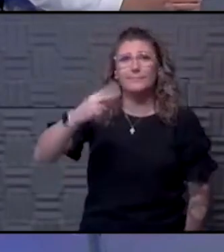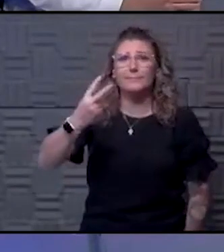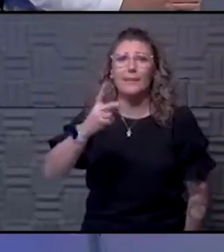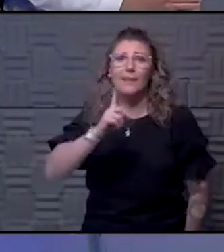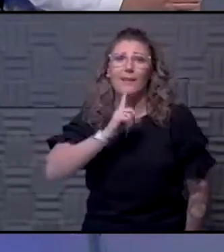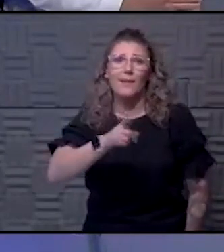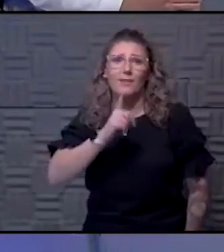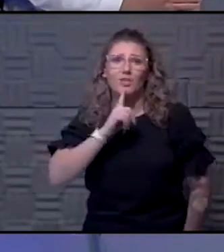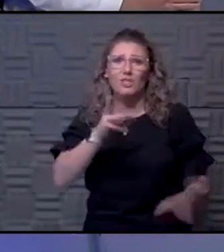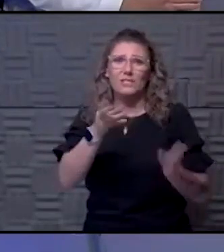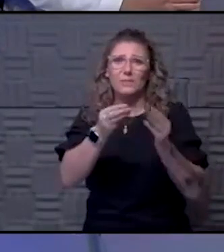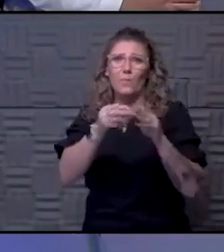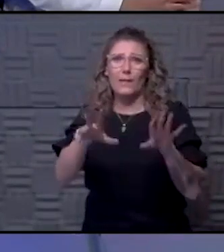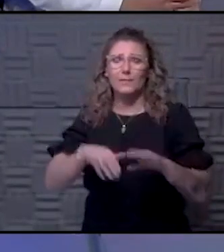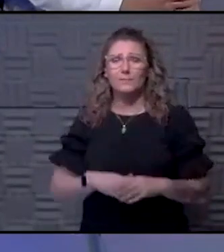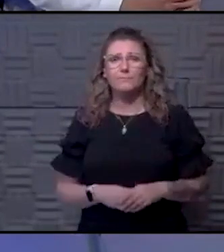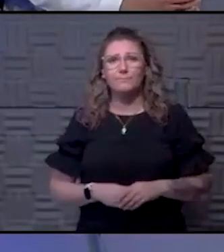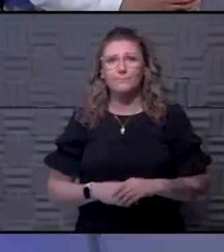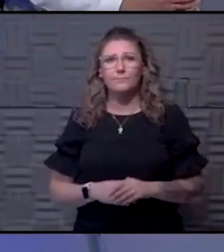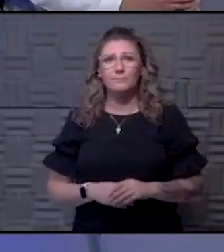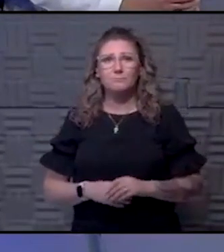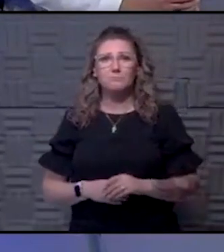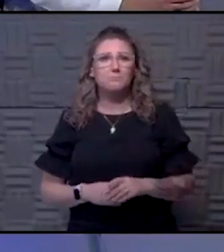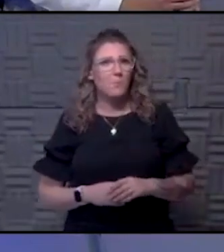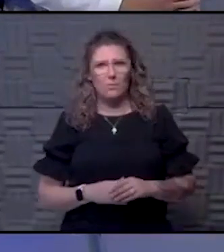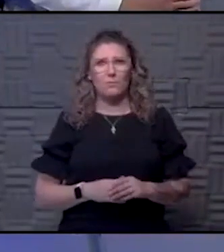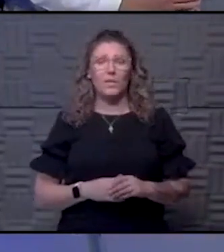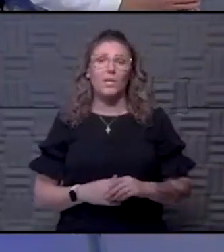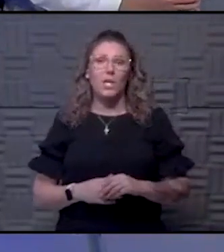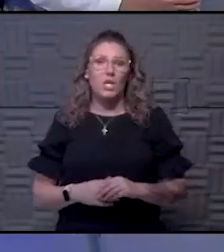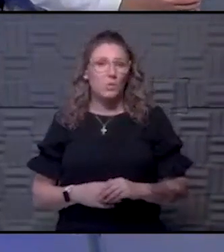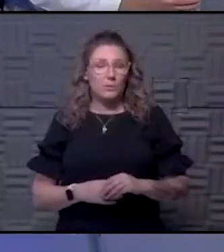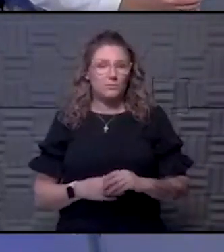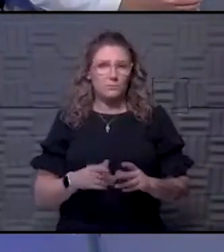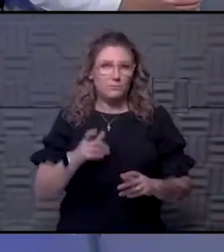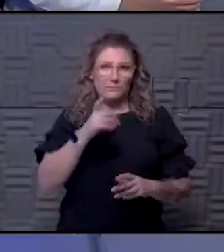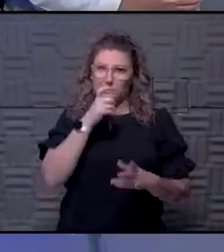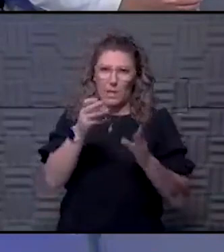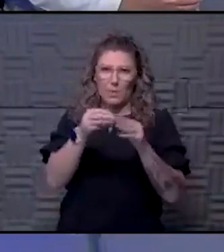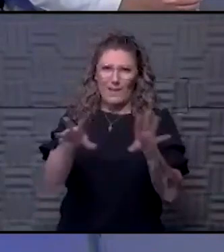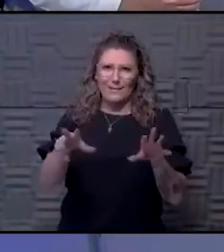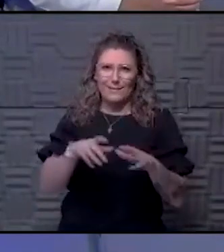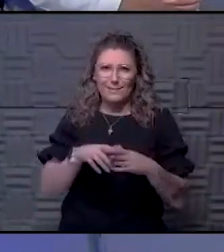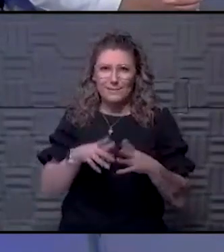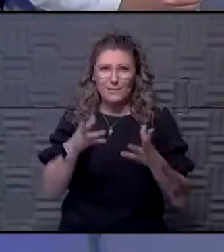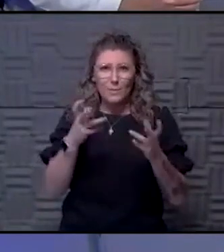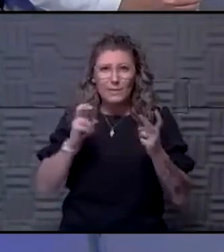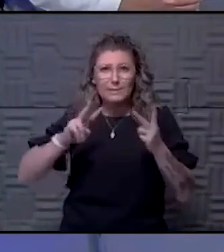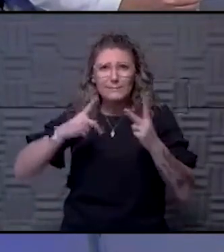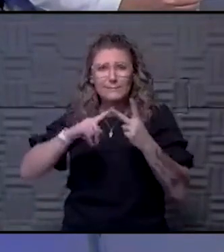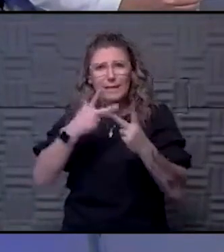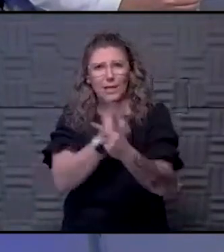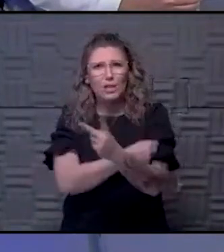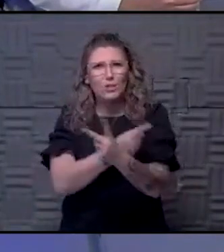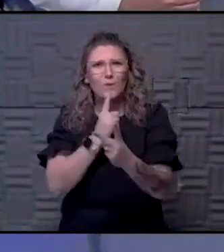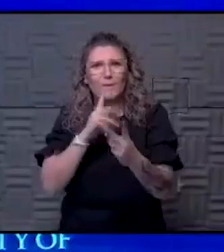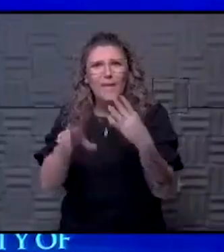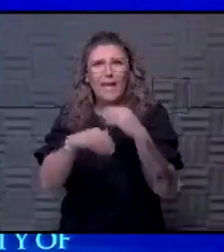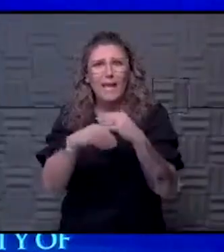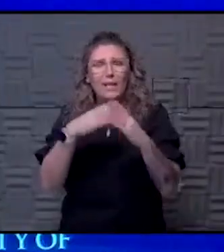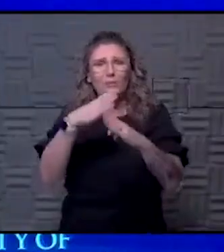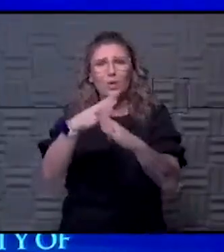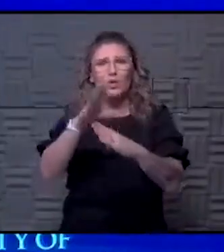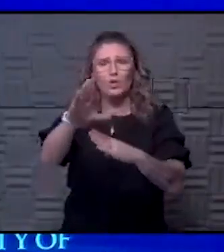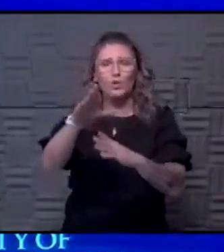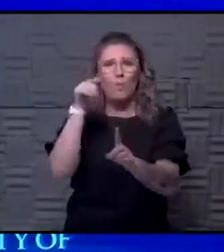It would actually be a waste. Oh, it's definitely not a waste. You want that second dose because you want that added protection. I think your point about the variant